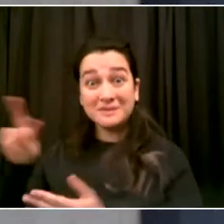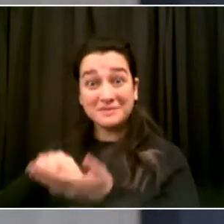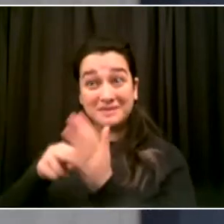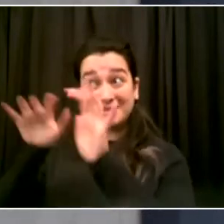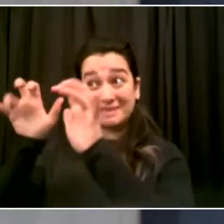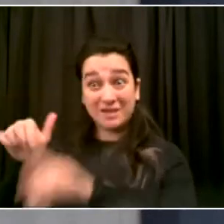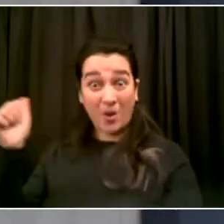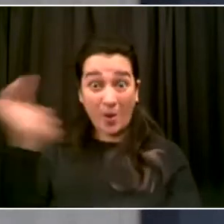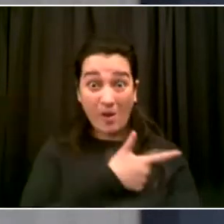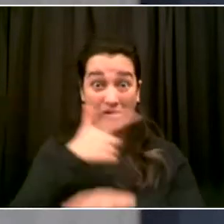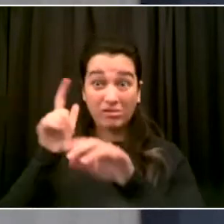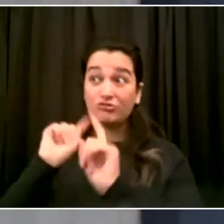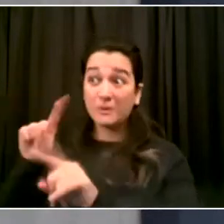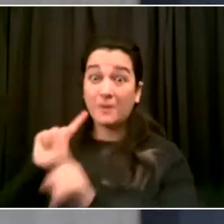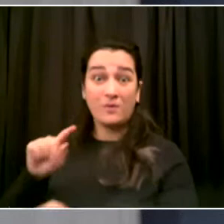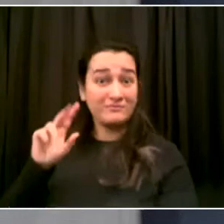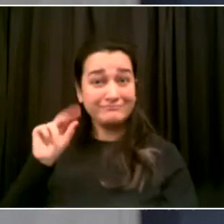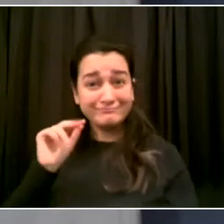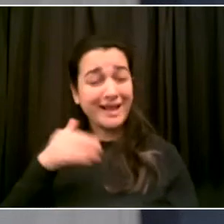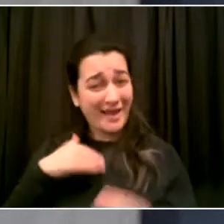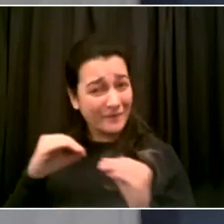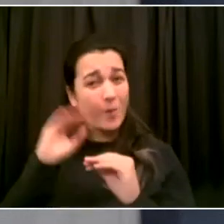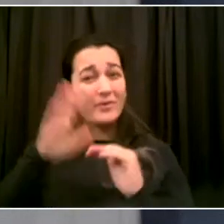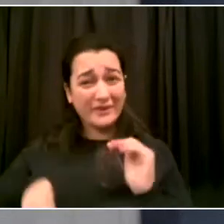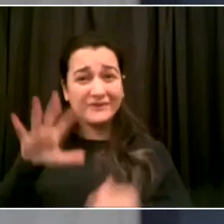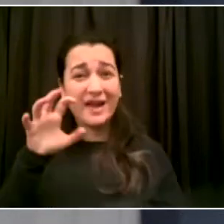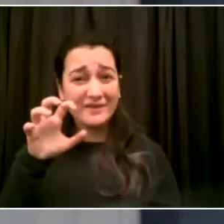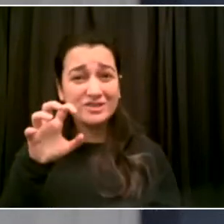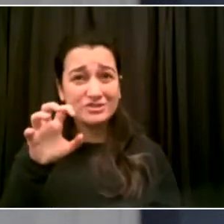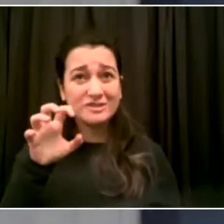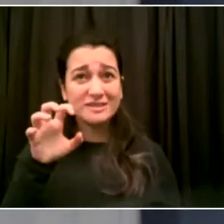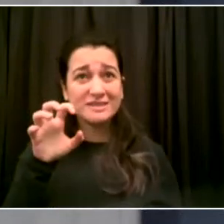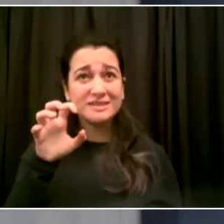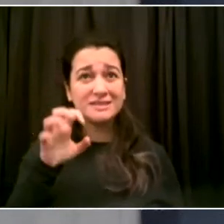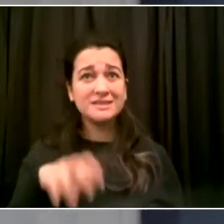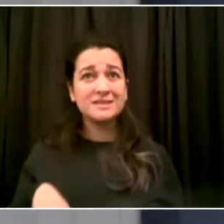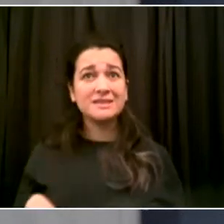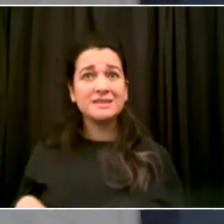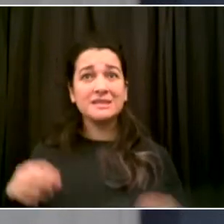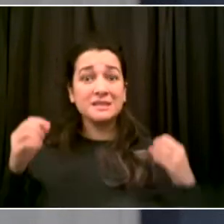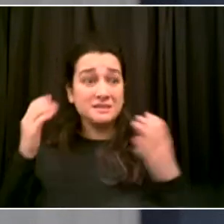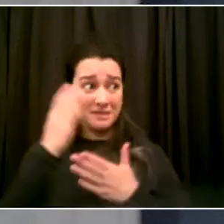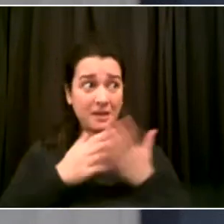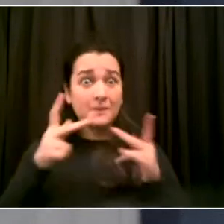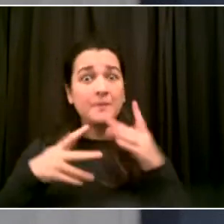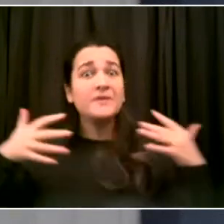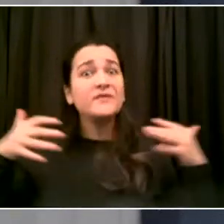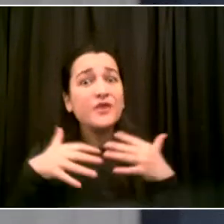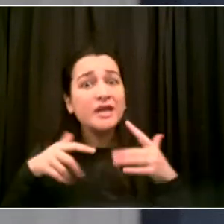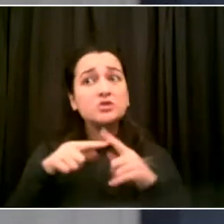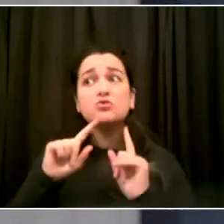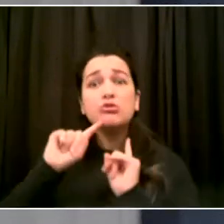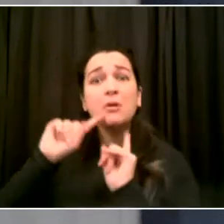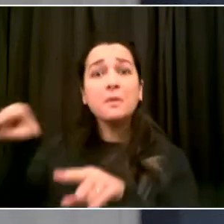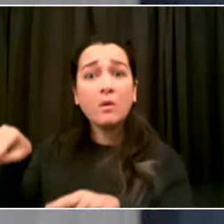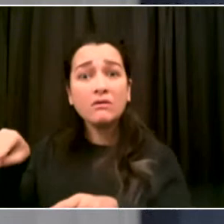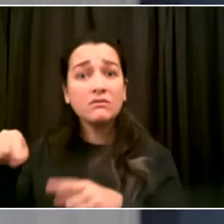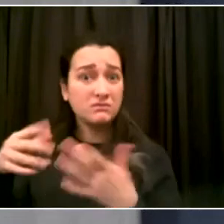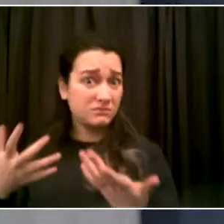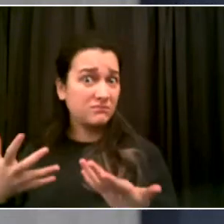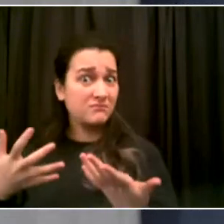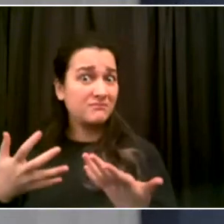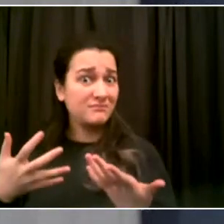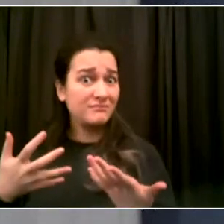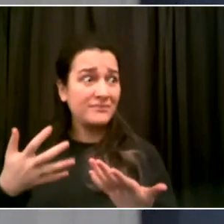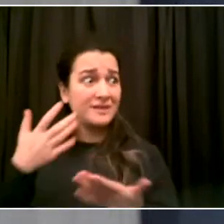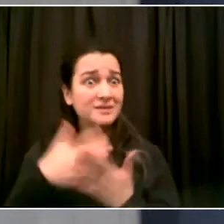the hate incidents against Asian New Yorkers, many who are frontline workers who helped anchor the city at a time when we were needed the